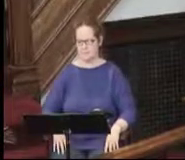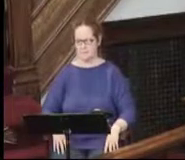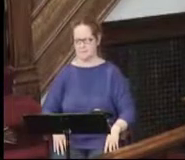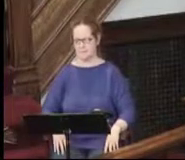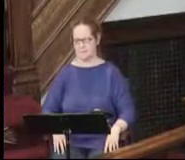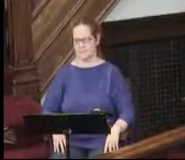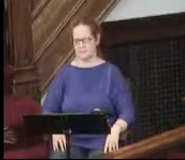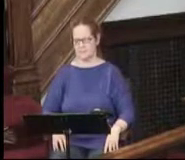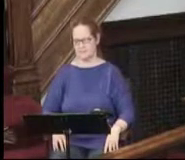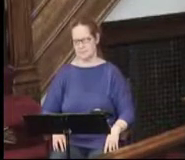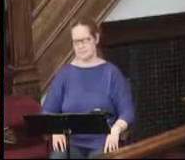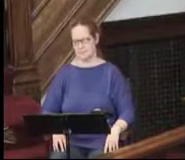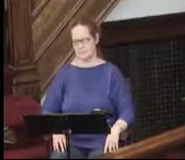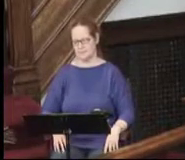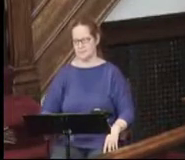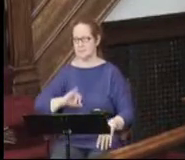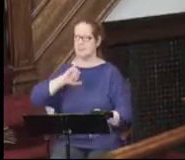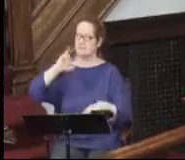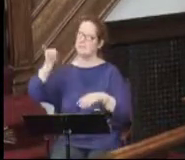answering.